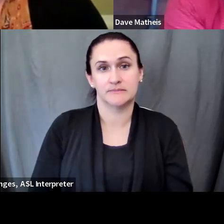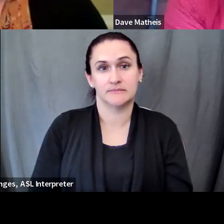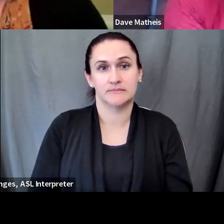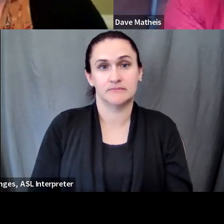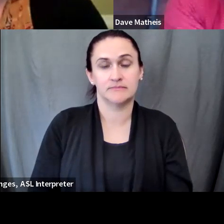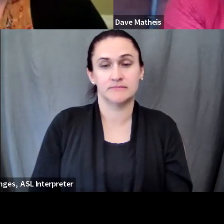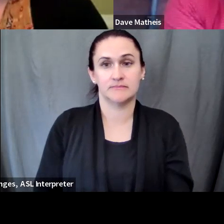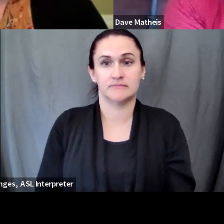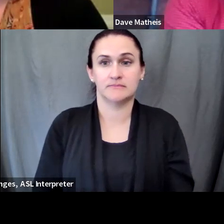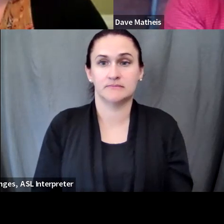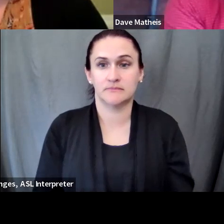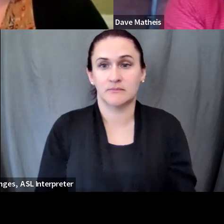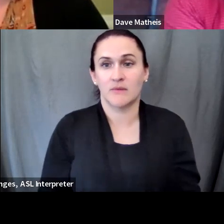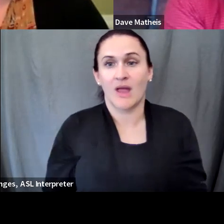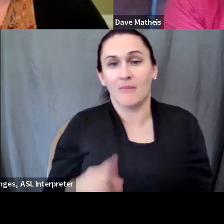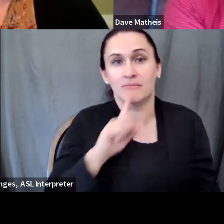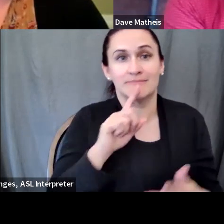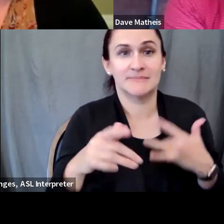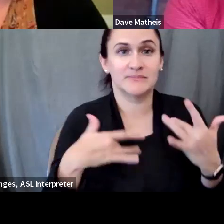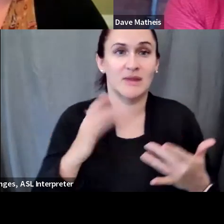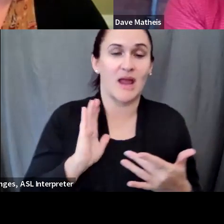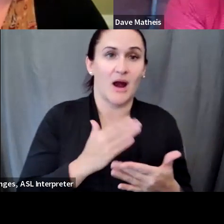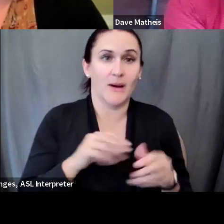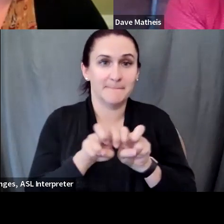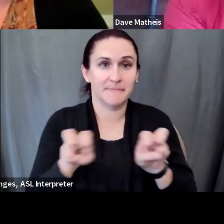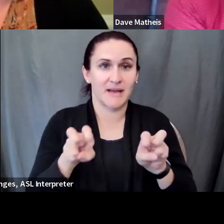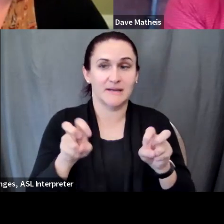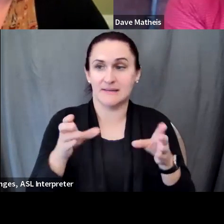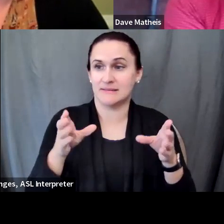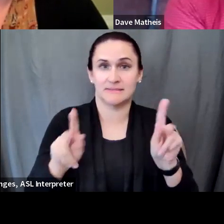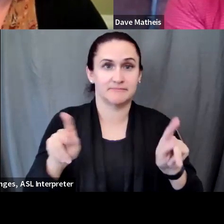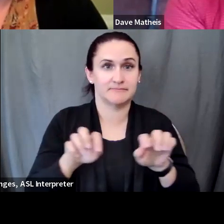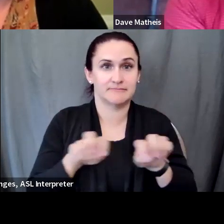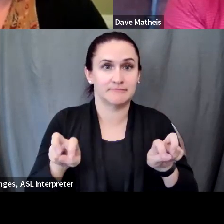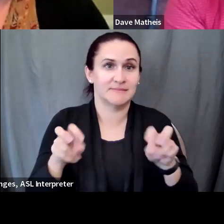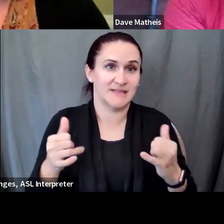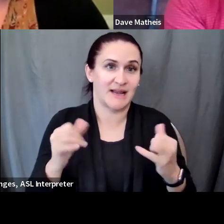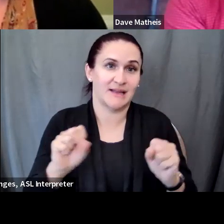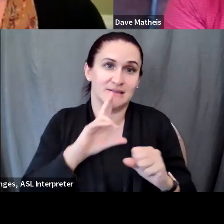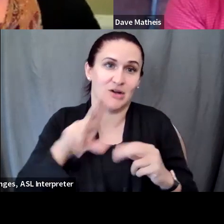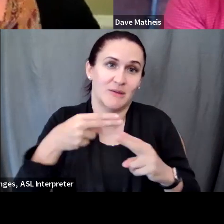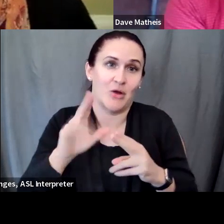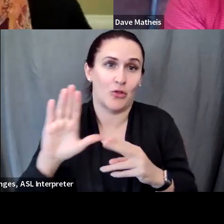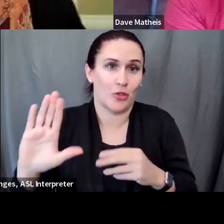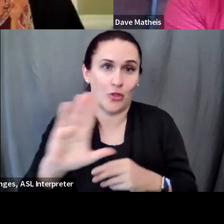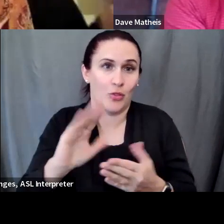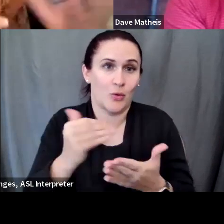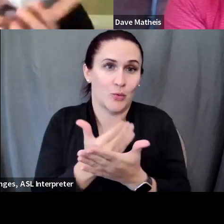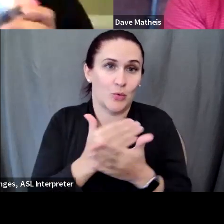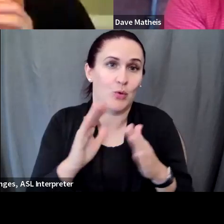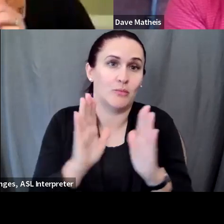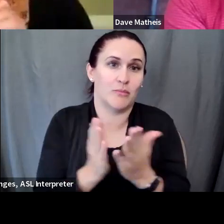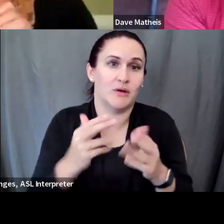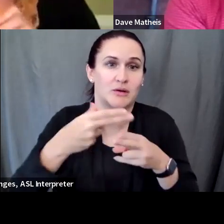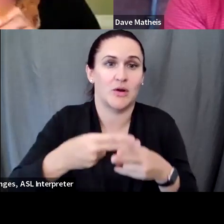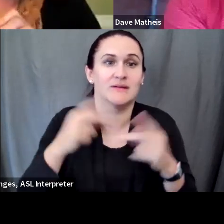I'm just super excited that our panelists here today can talk to you about our new book, or their new book, really, Celebration of Family. As you